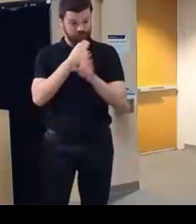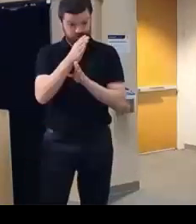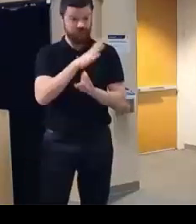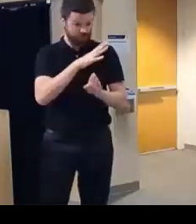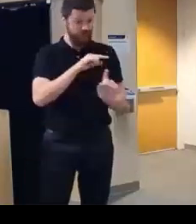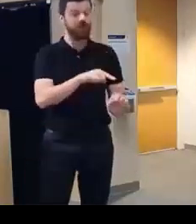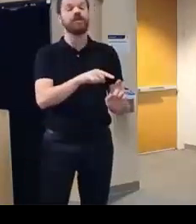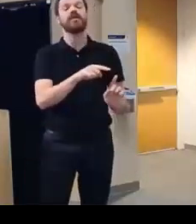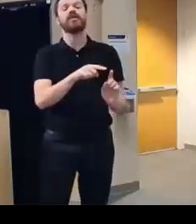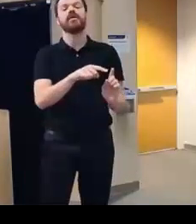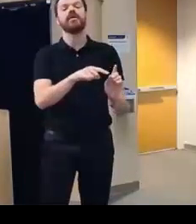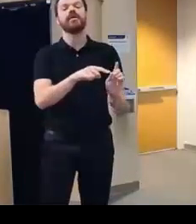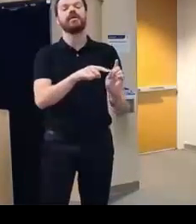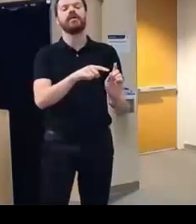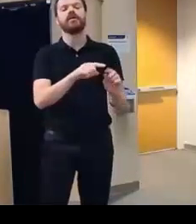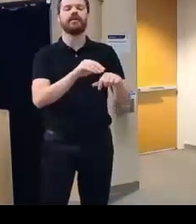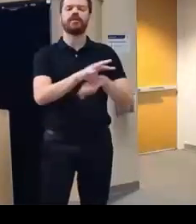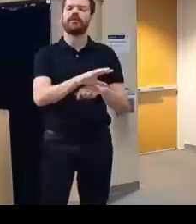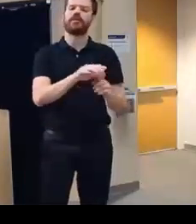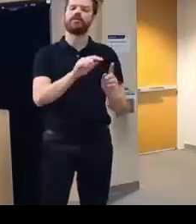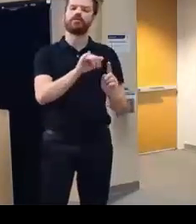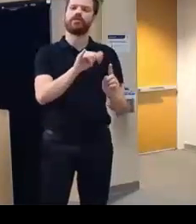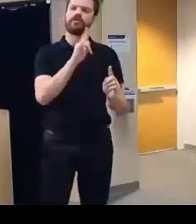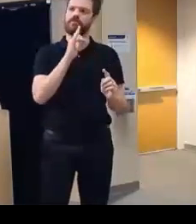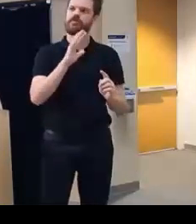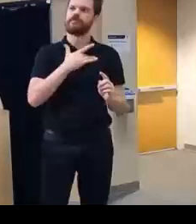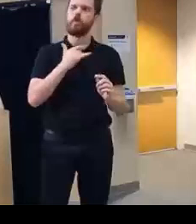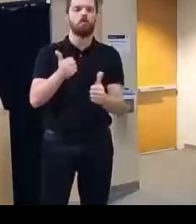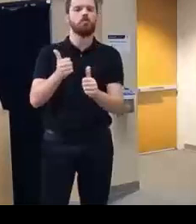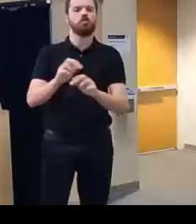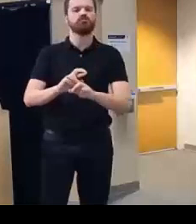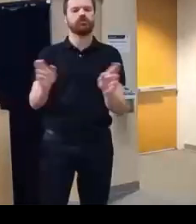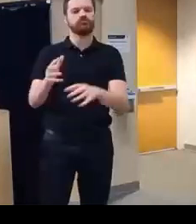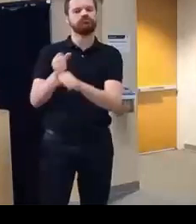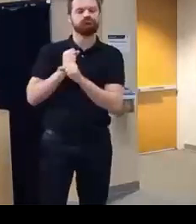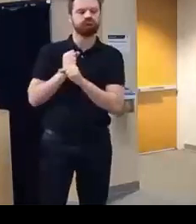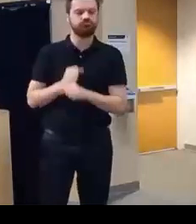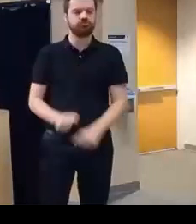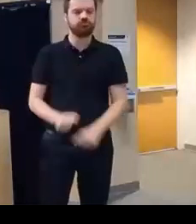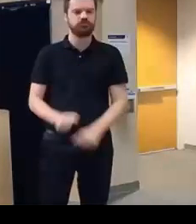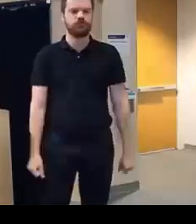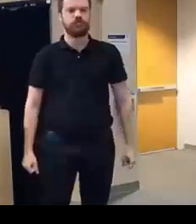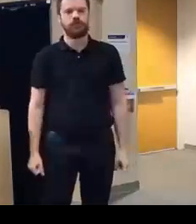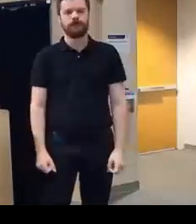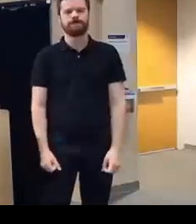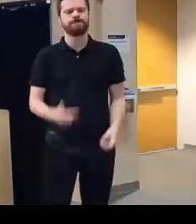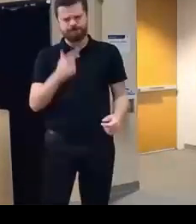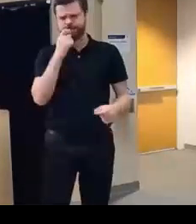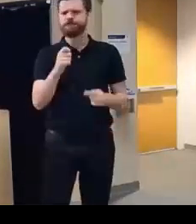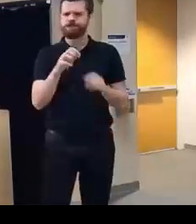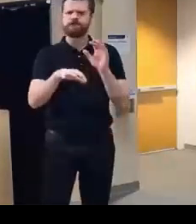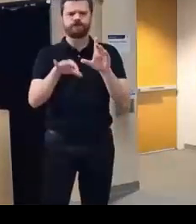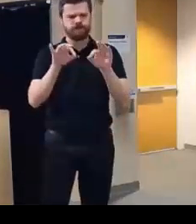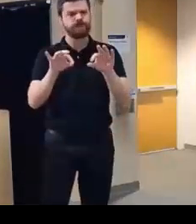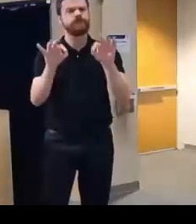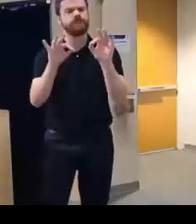to their research, was sort of well received. And we had a lot of interesting findings on how we